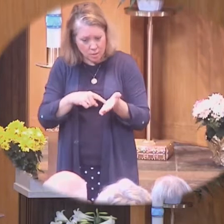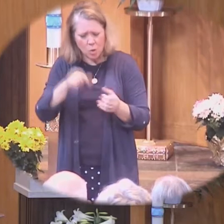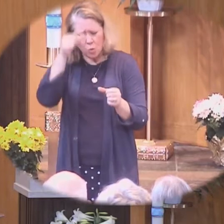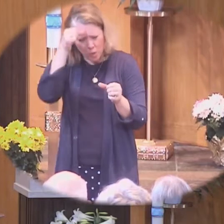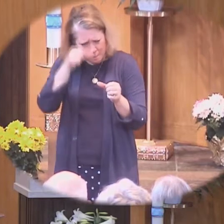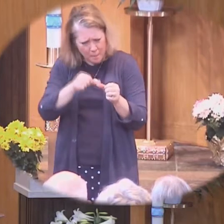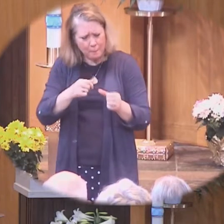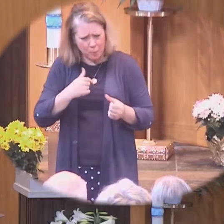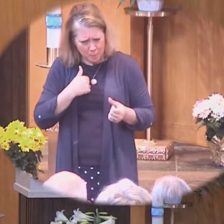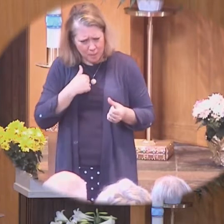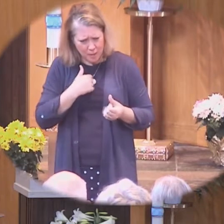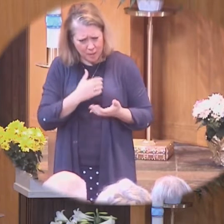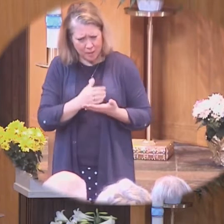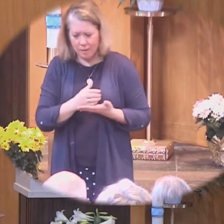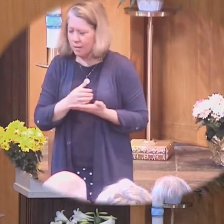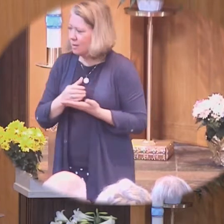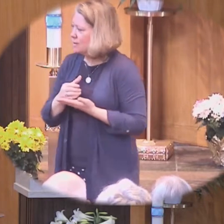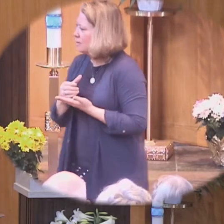in memory of me."